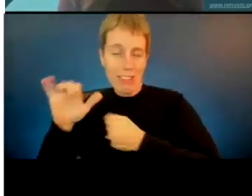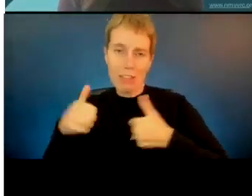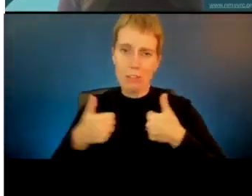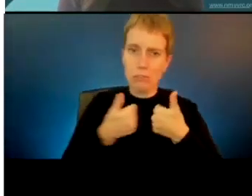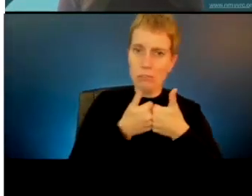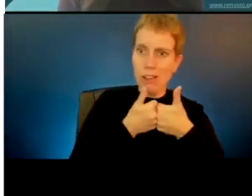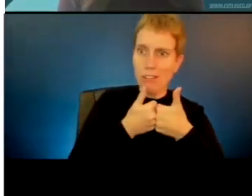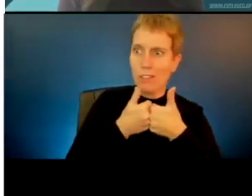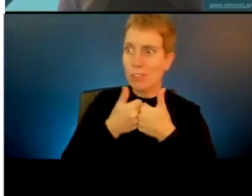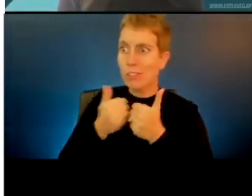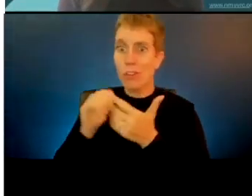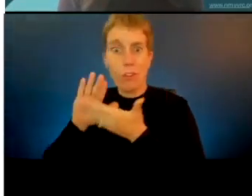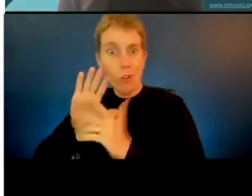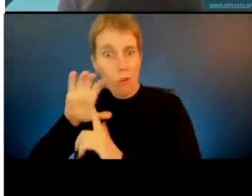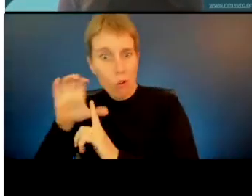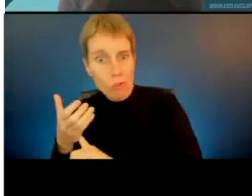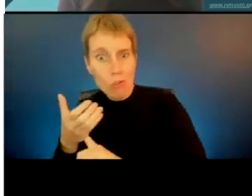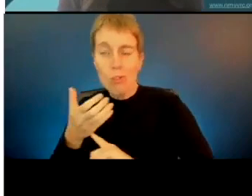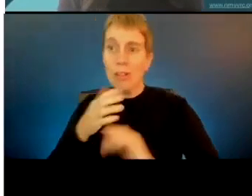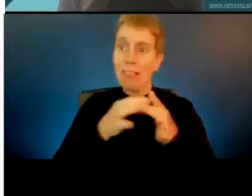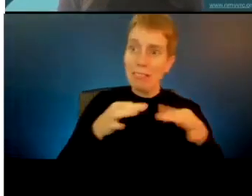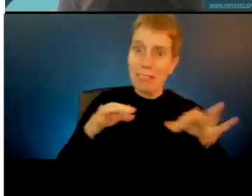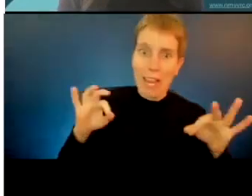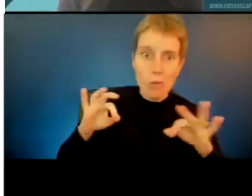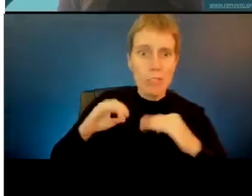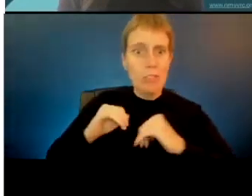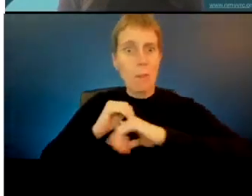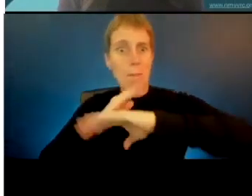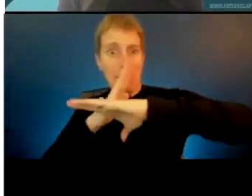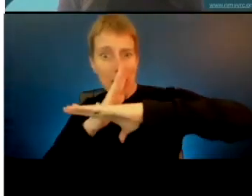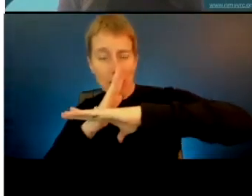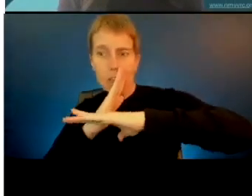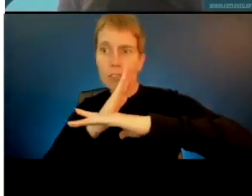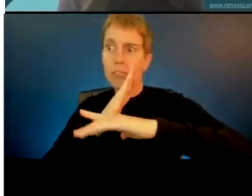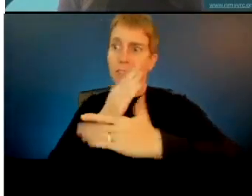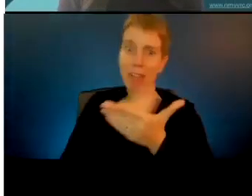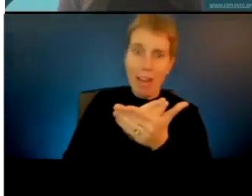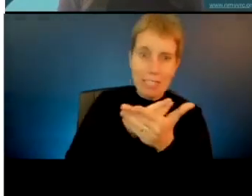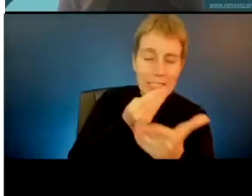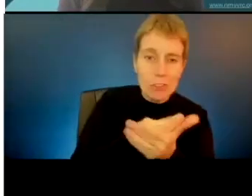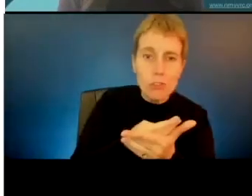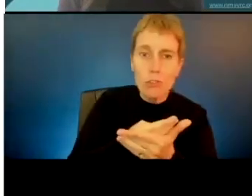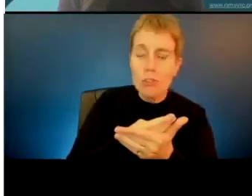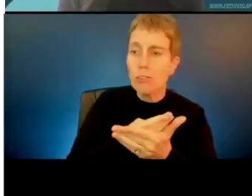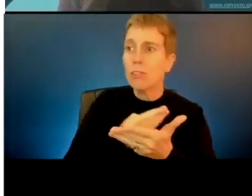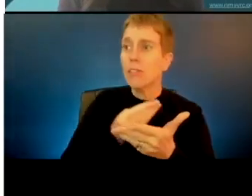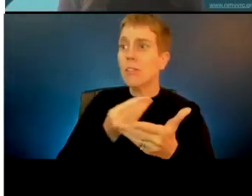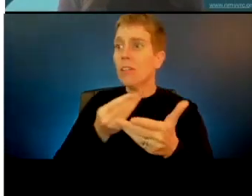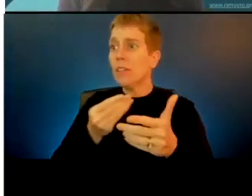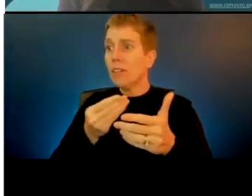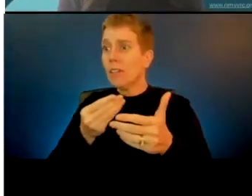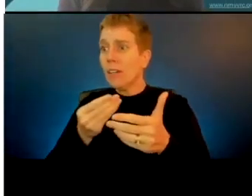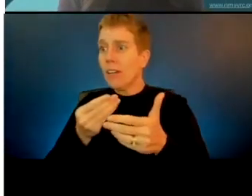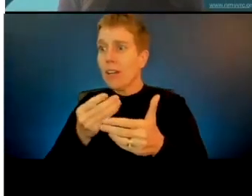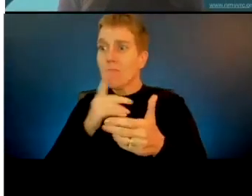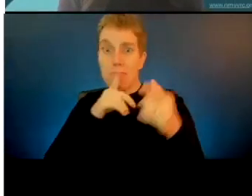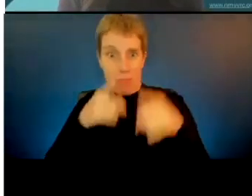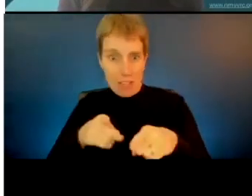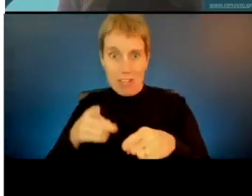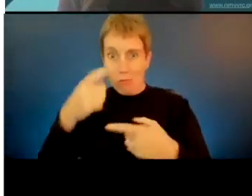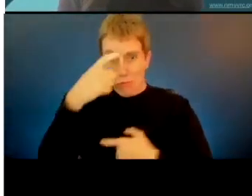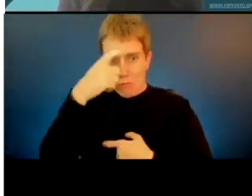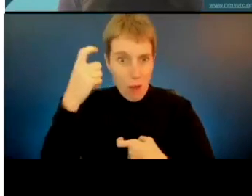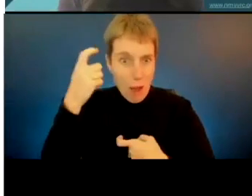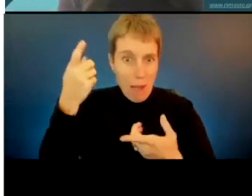barriers, social determinants, financial hurdles, prior traumas, both chronic and acute. Is there a